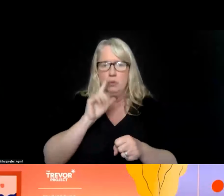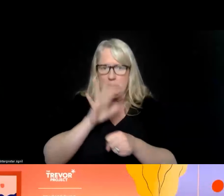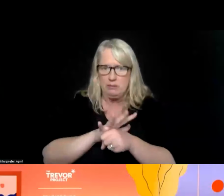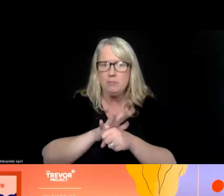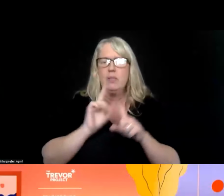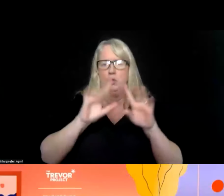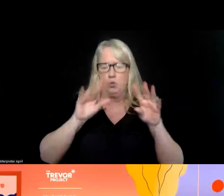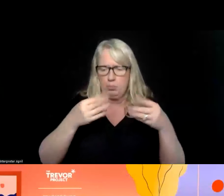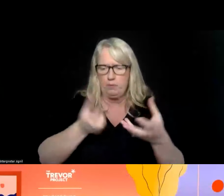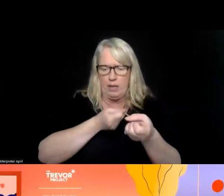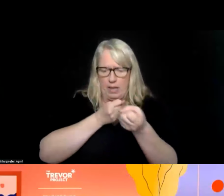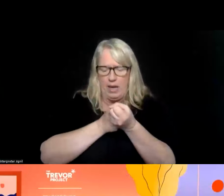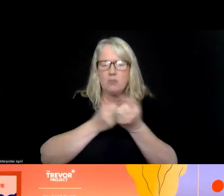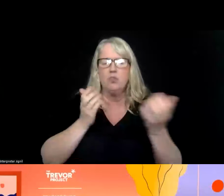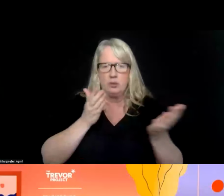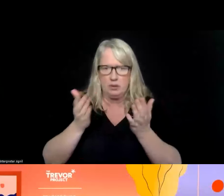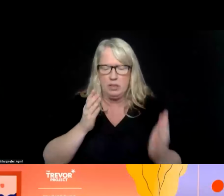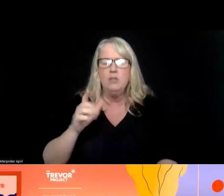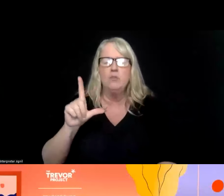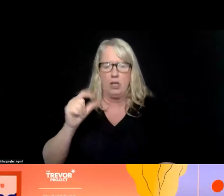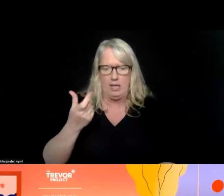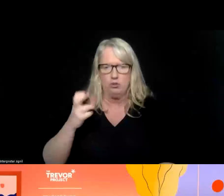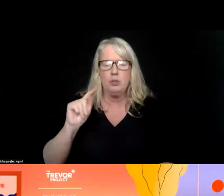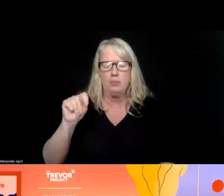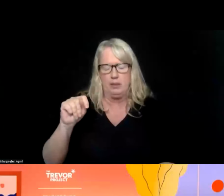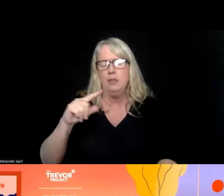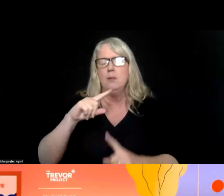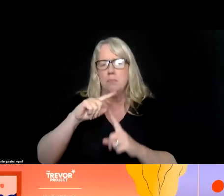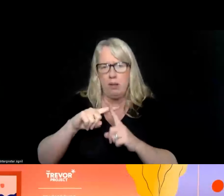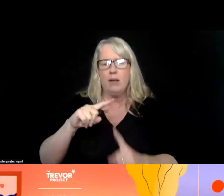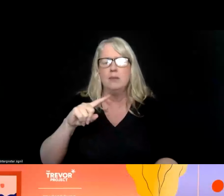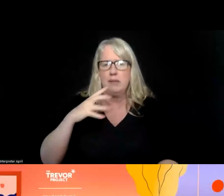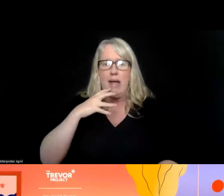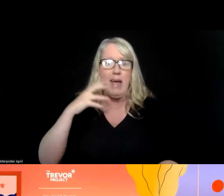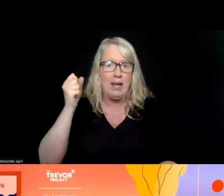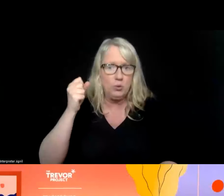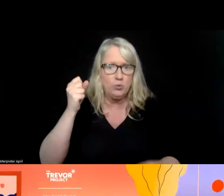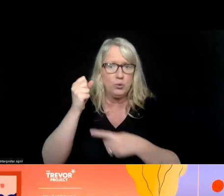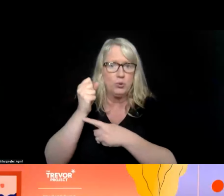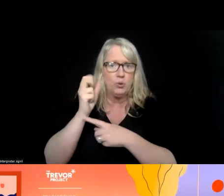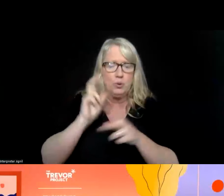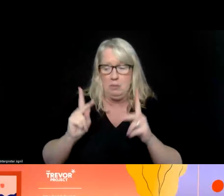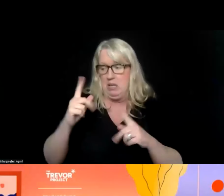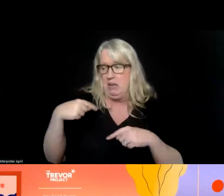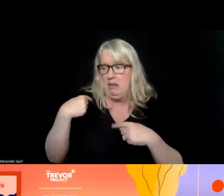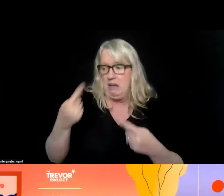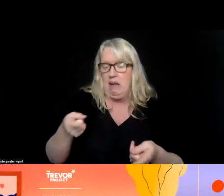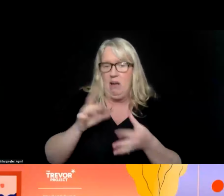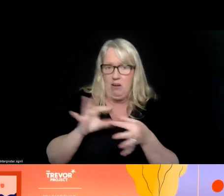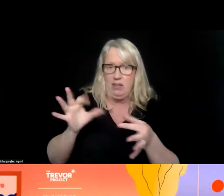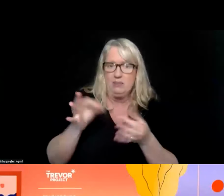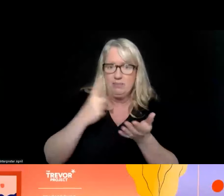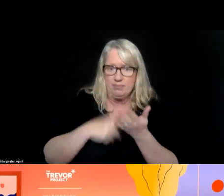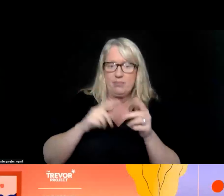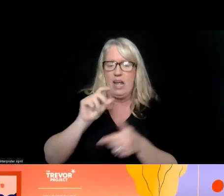providing advocacy and services for LGBTQ+ elders. And as we reflect on what's already been shared today by